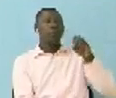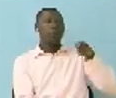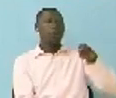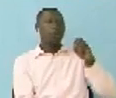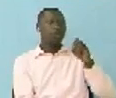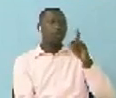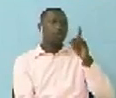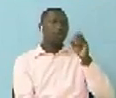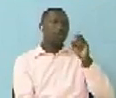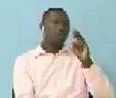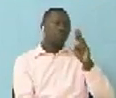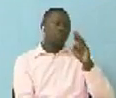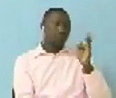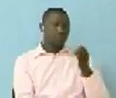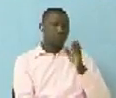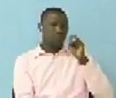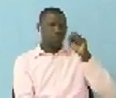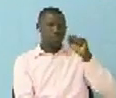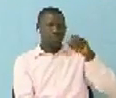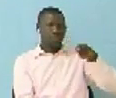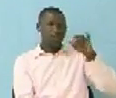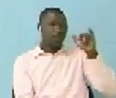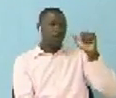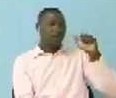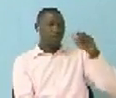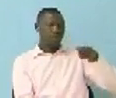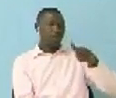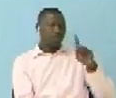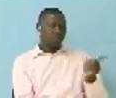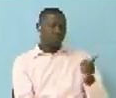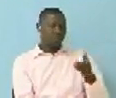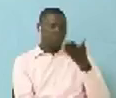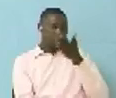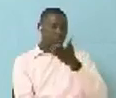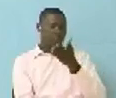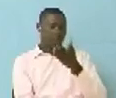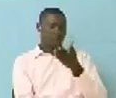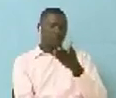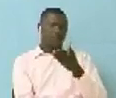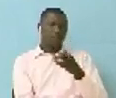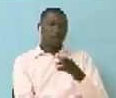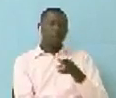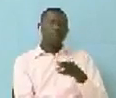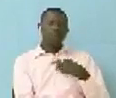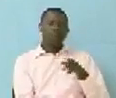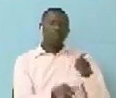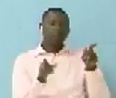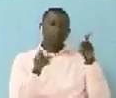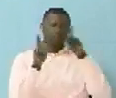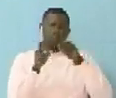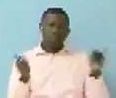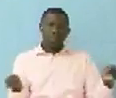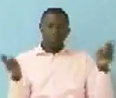one present there from GRTS. Atele ben maberi nje GRTS to yala. True or Fania.